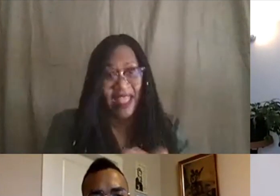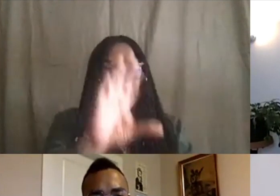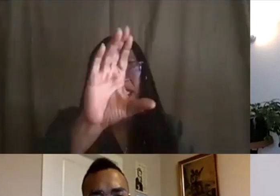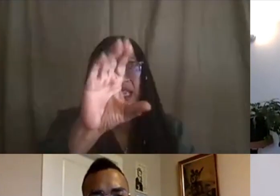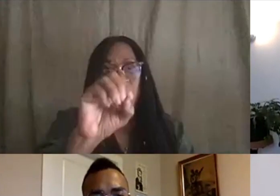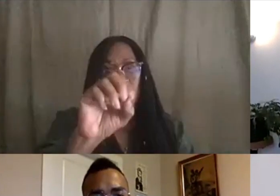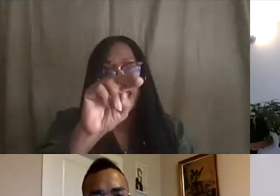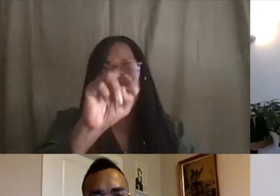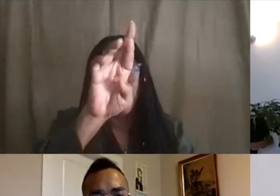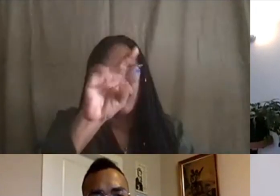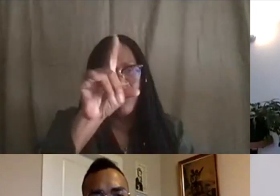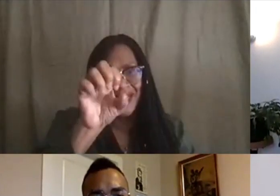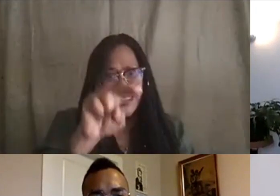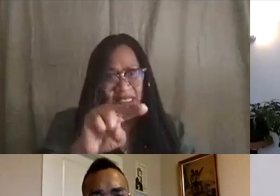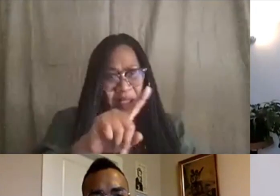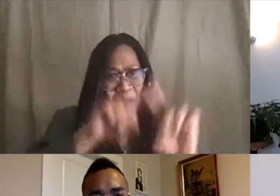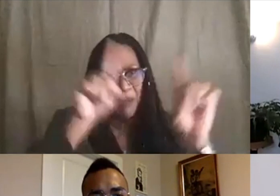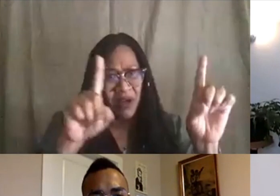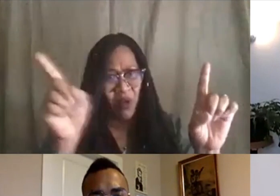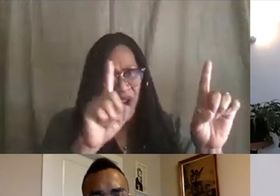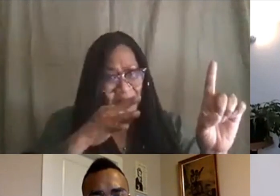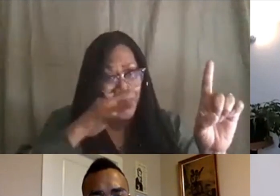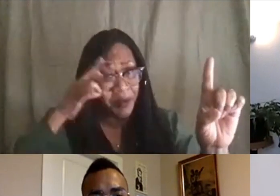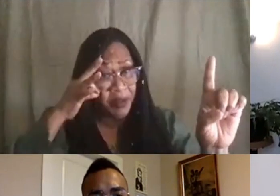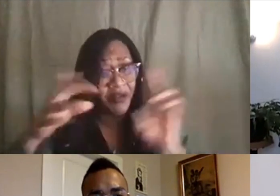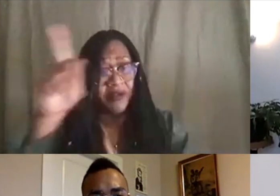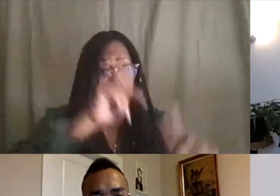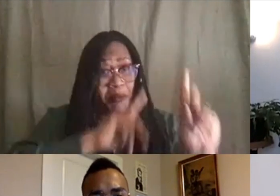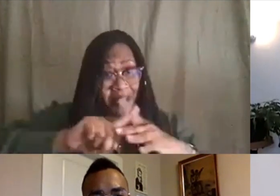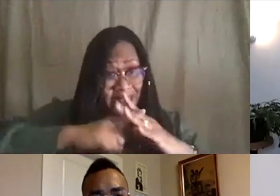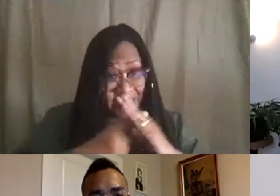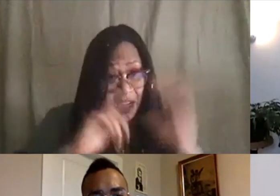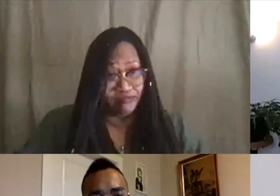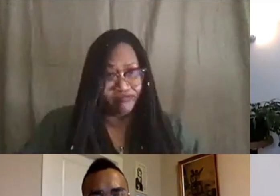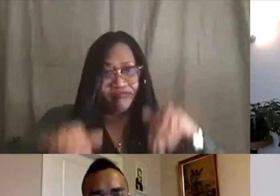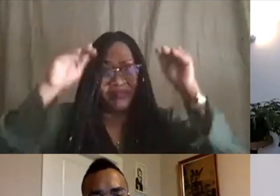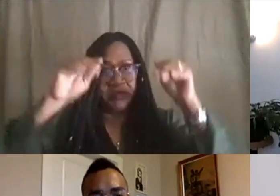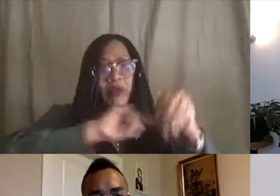remains the home to Indigenous people from across Turtle Island, and our intersecting communities are comprised of